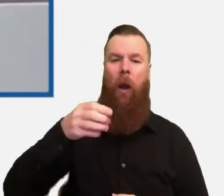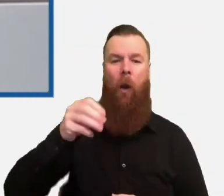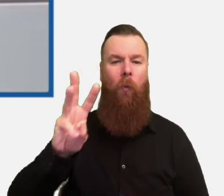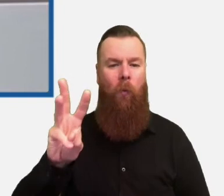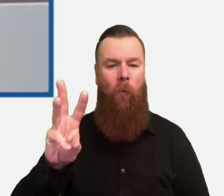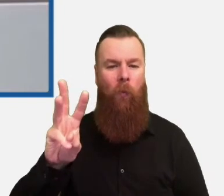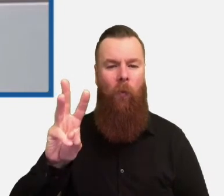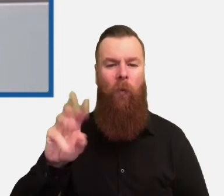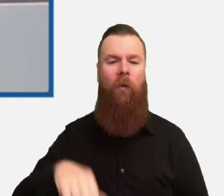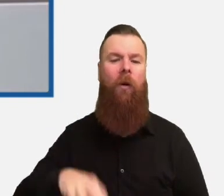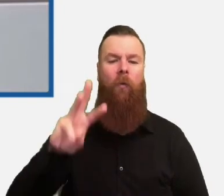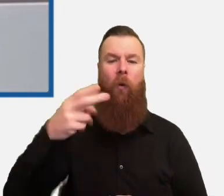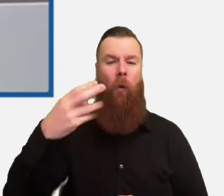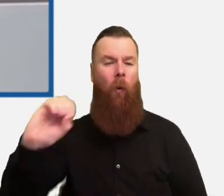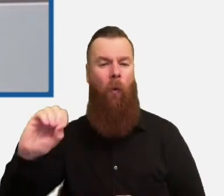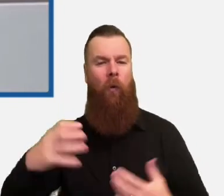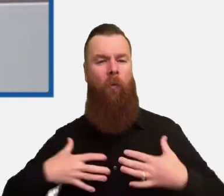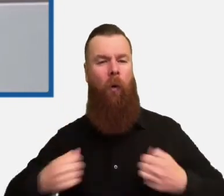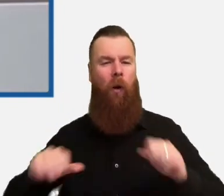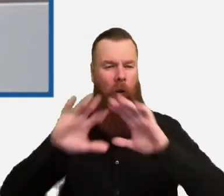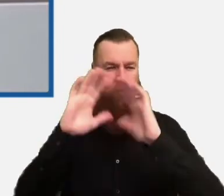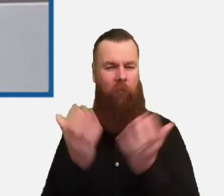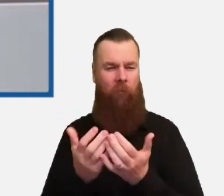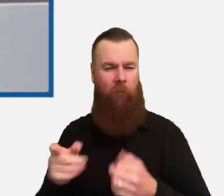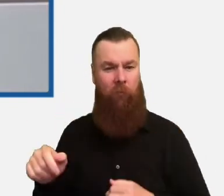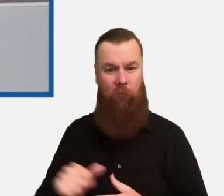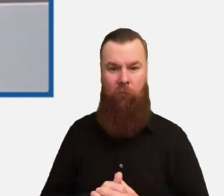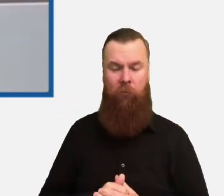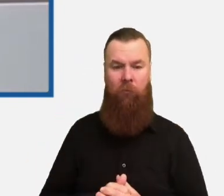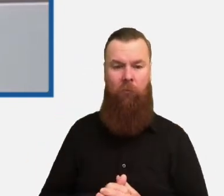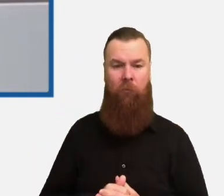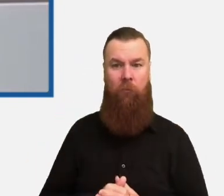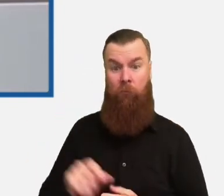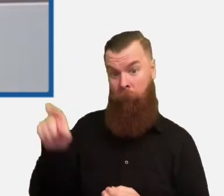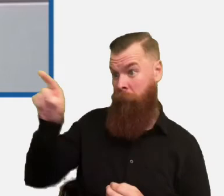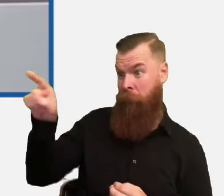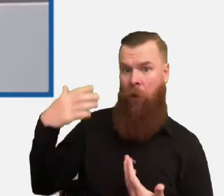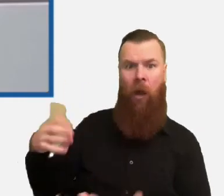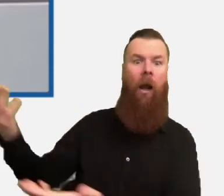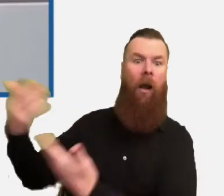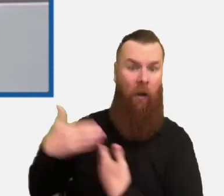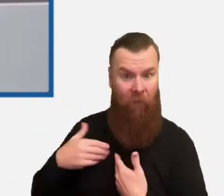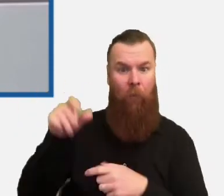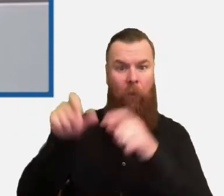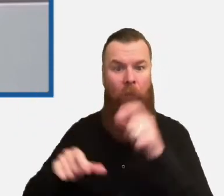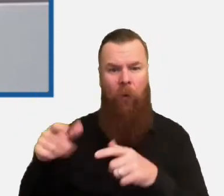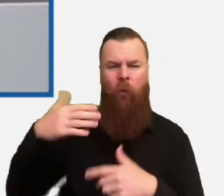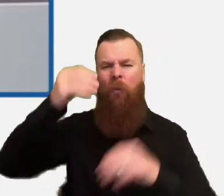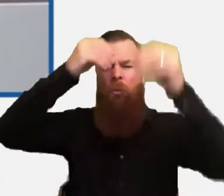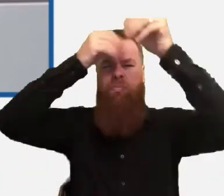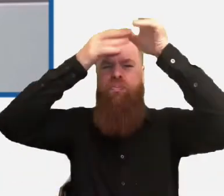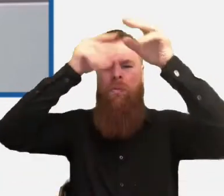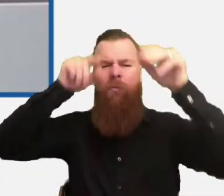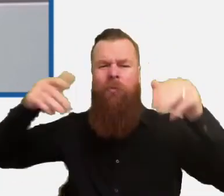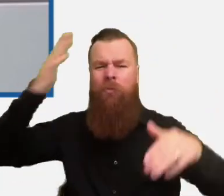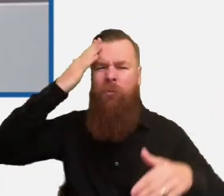advice around areas that require additional expertise in one form or another. And that partnership, to my